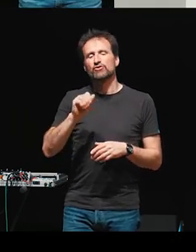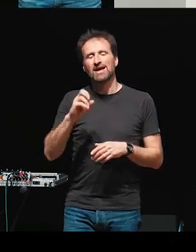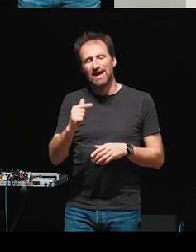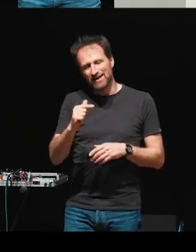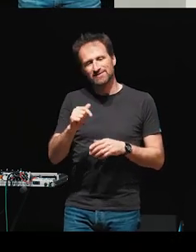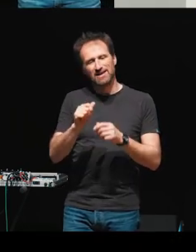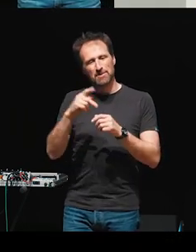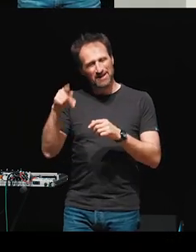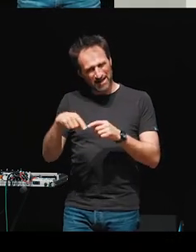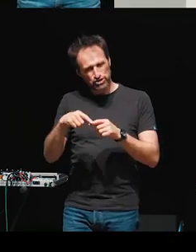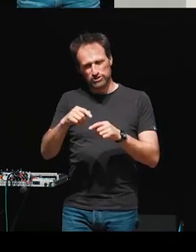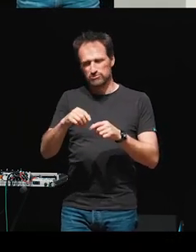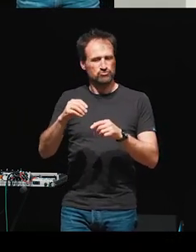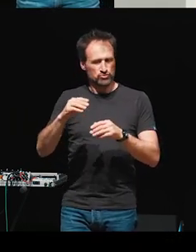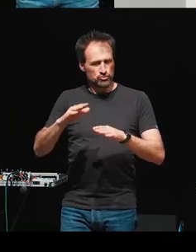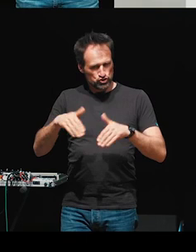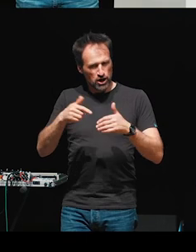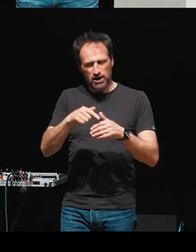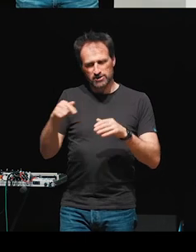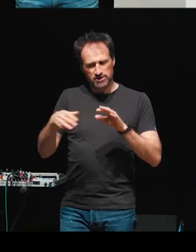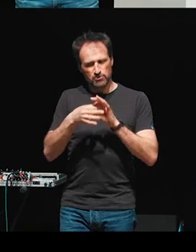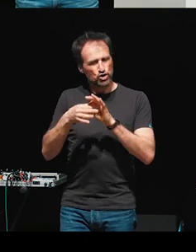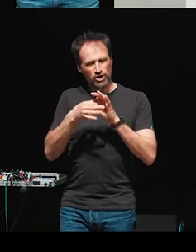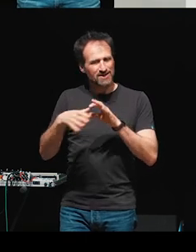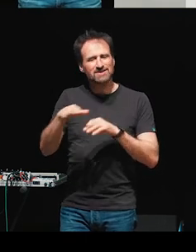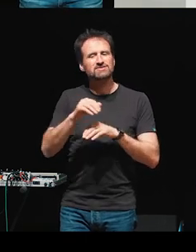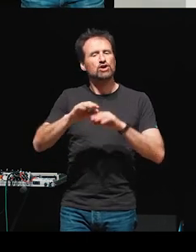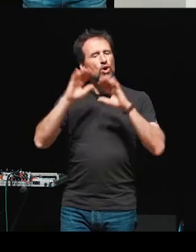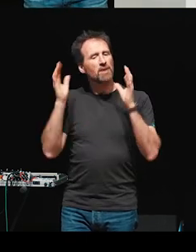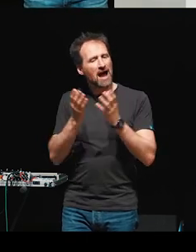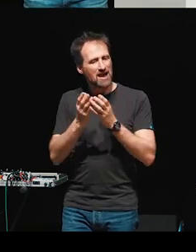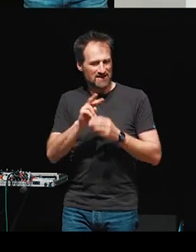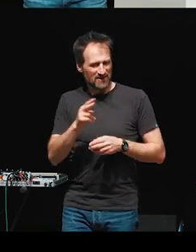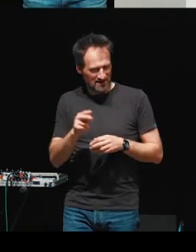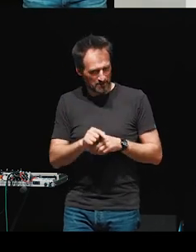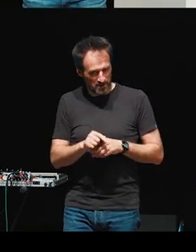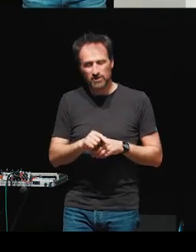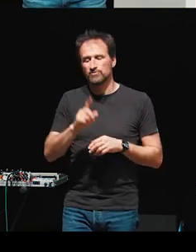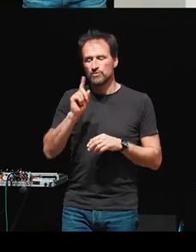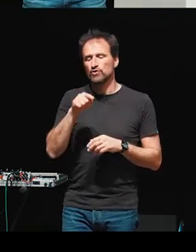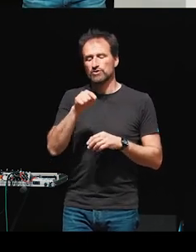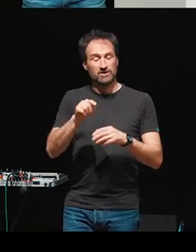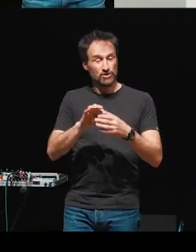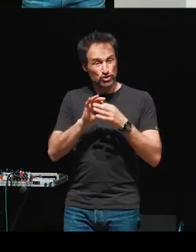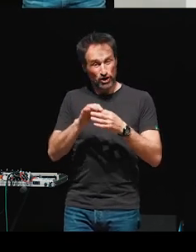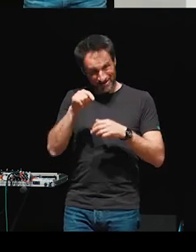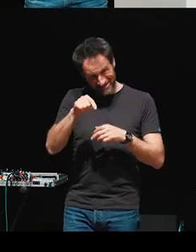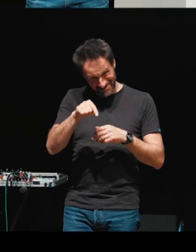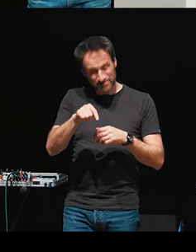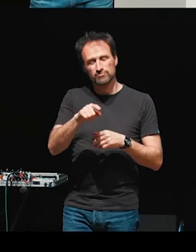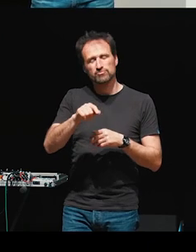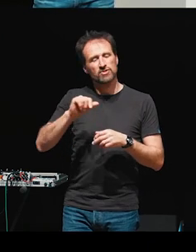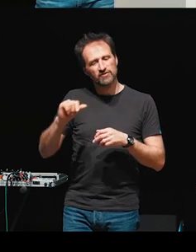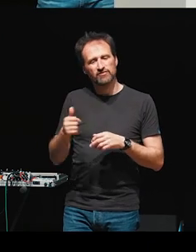context, which could be a global variable. And then you wrap it with your entire application with that context. Again,